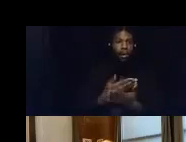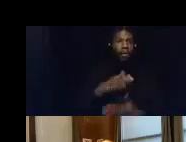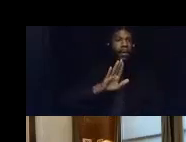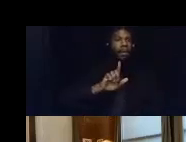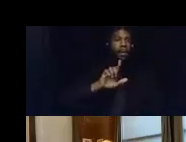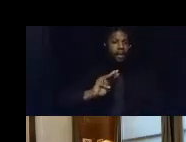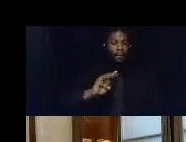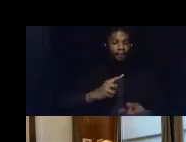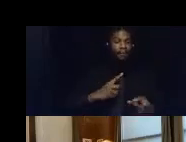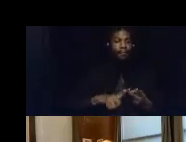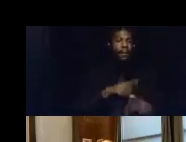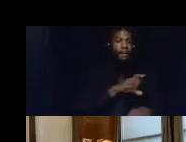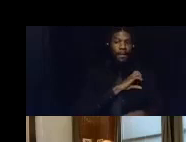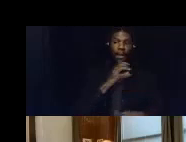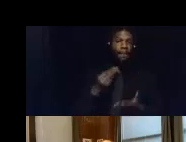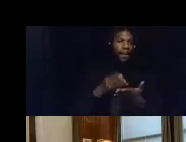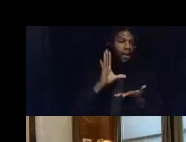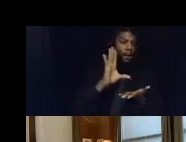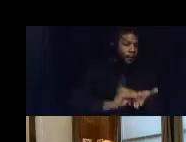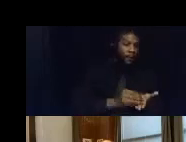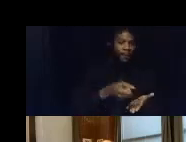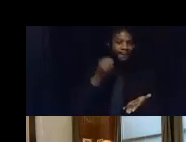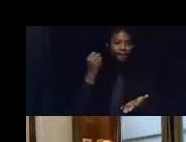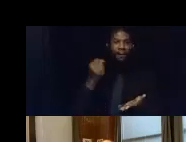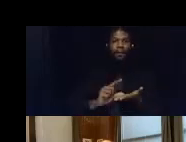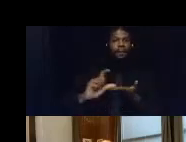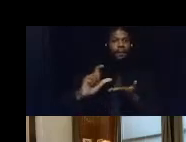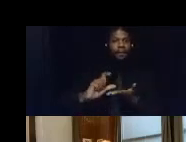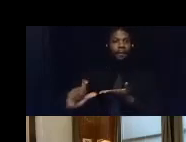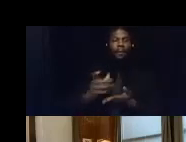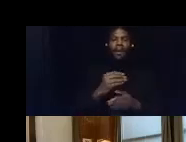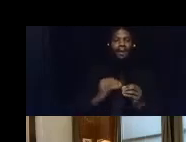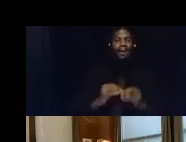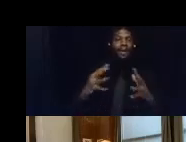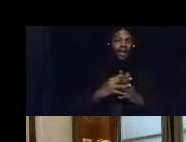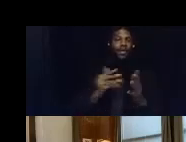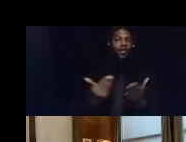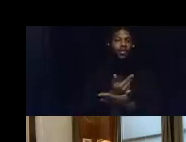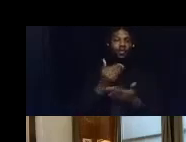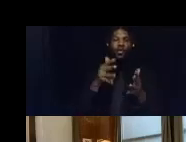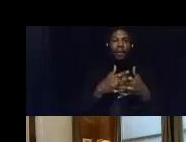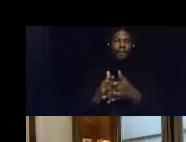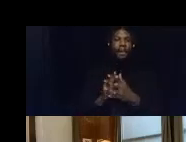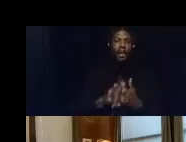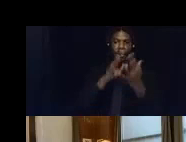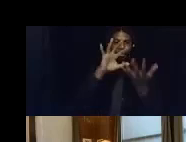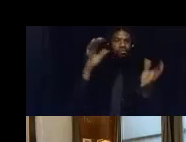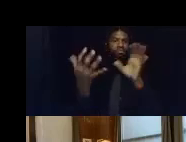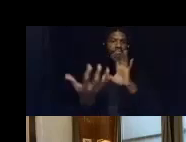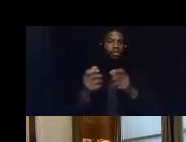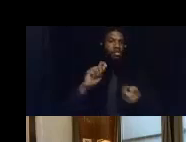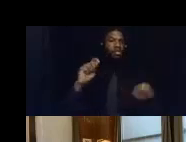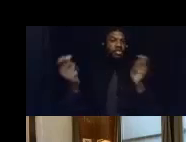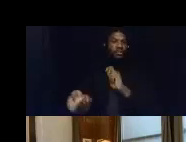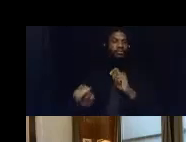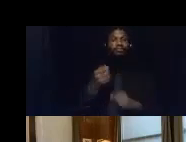different infrastructures within this problematic environment in which we live in called the United States of America. And if you are a Black viewer in